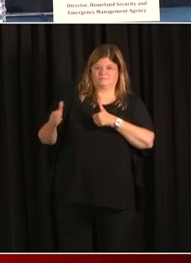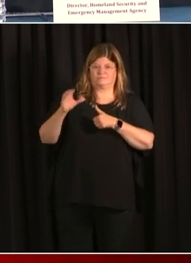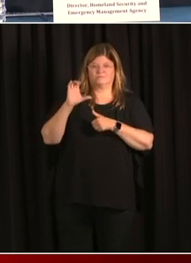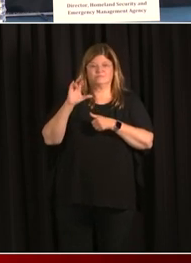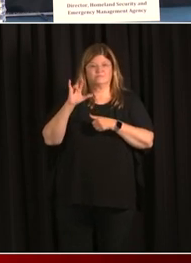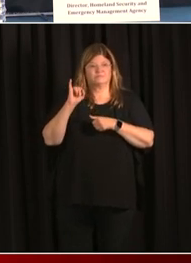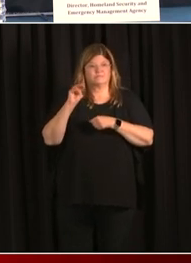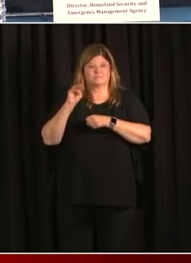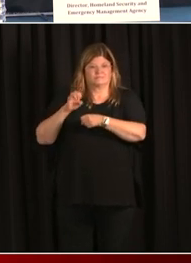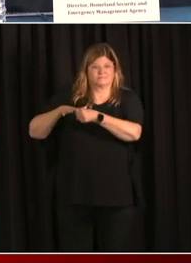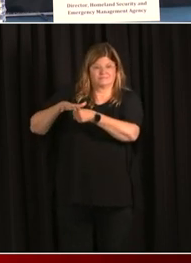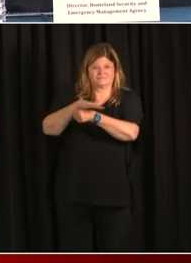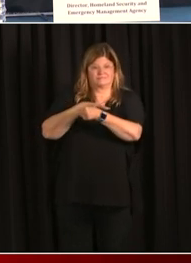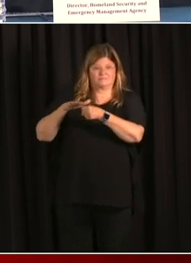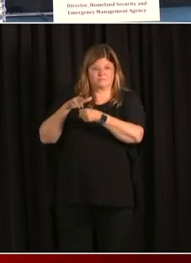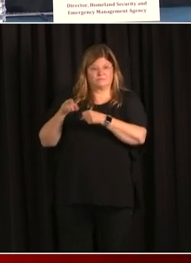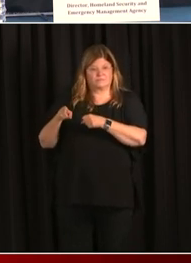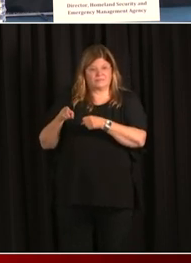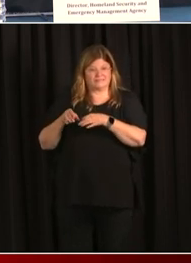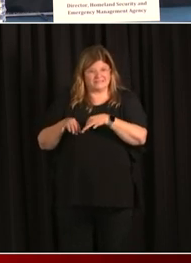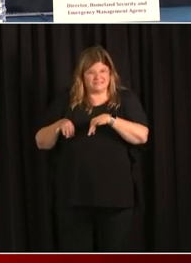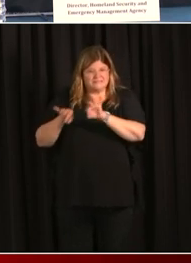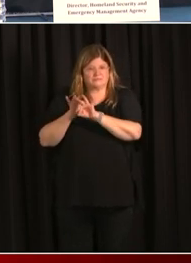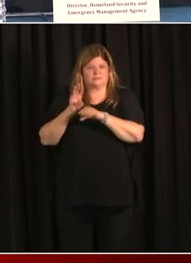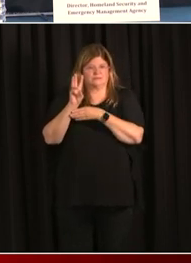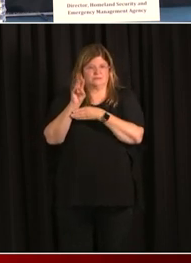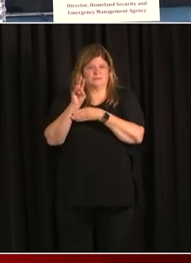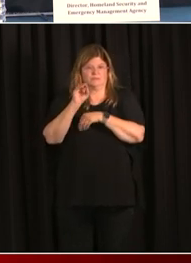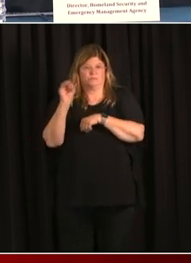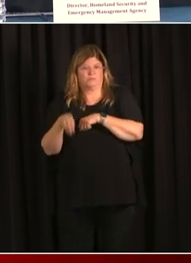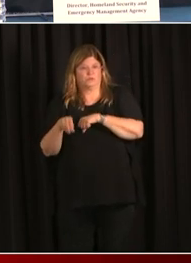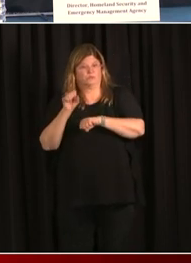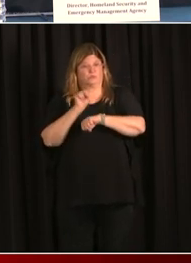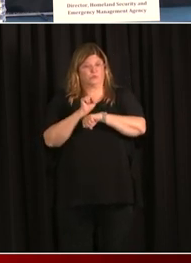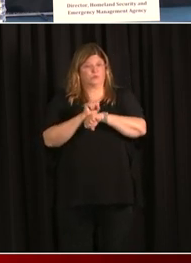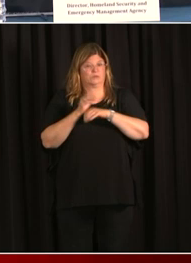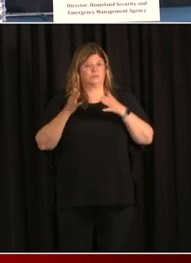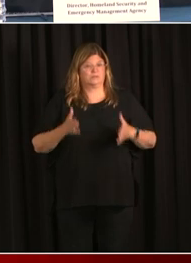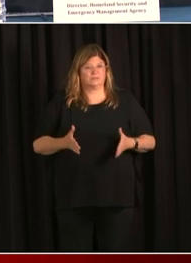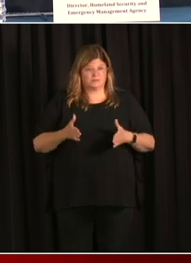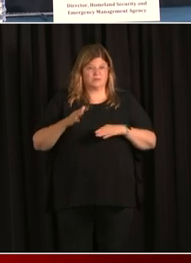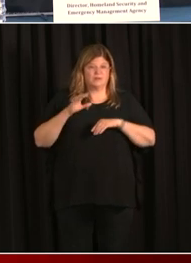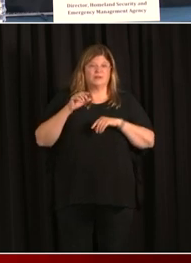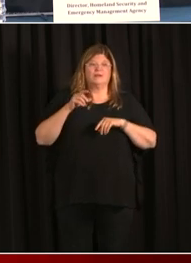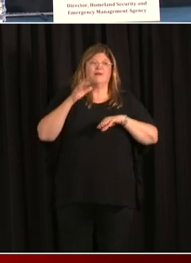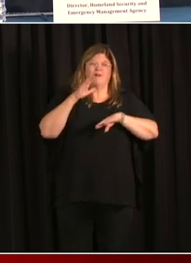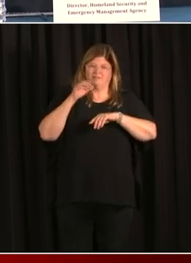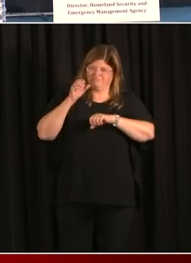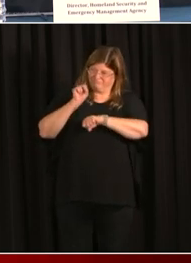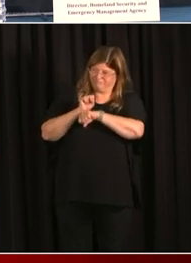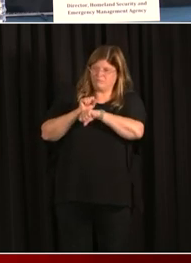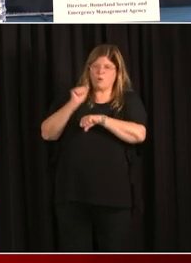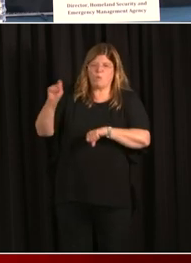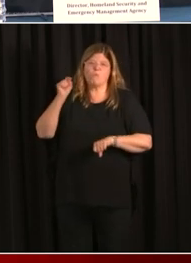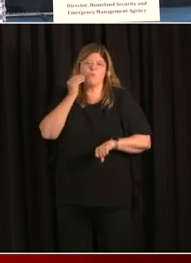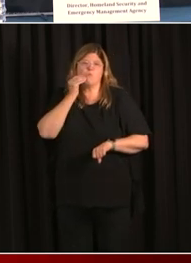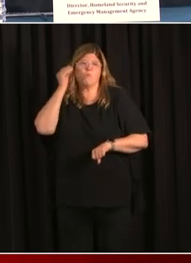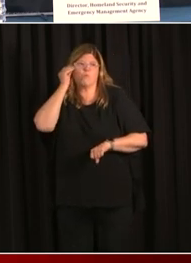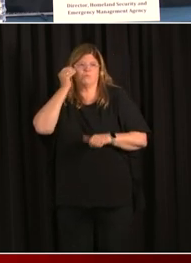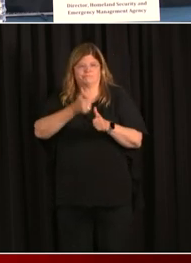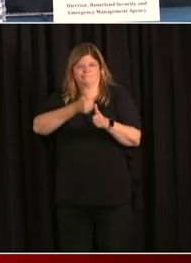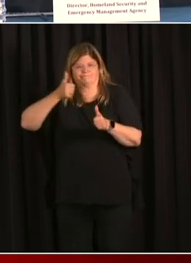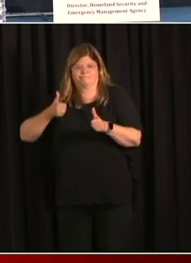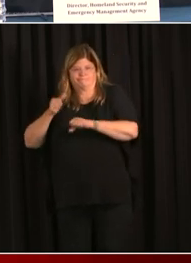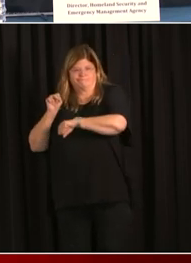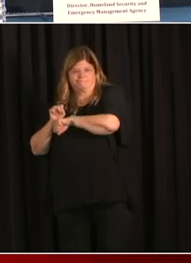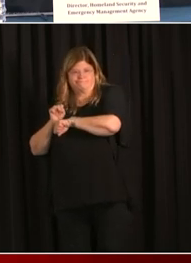environment, making sure that the 60% of our workforce that's on telework had what they needed to continue their vital